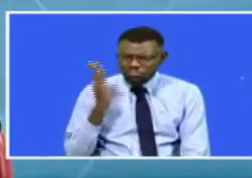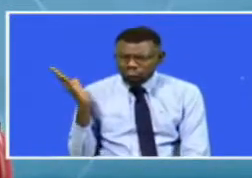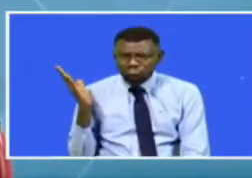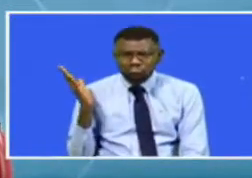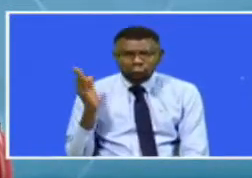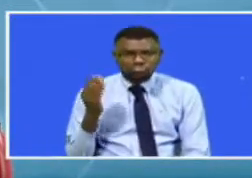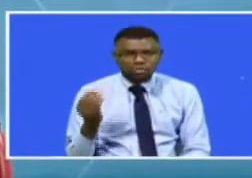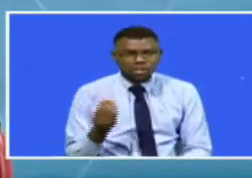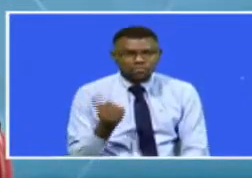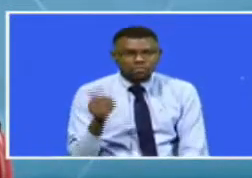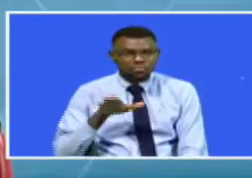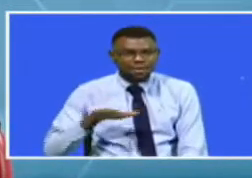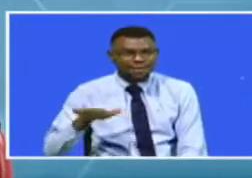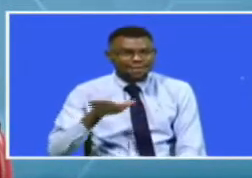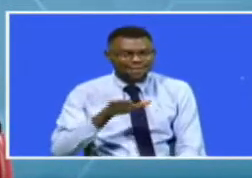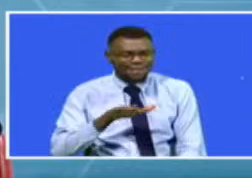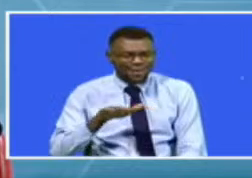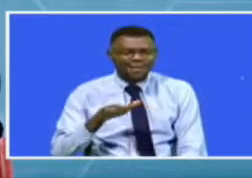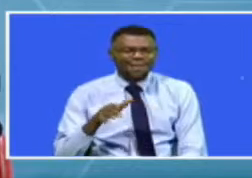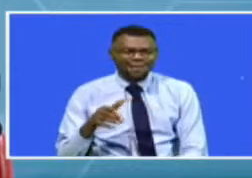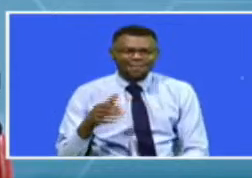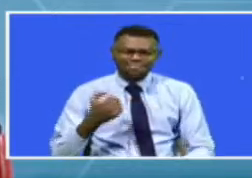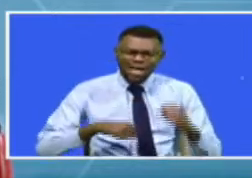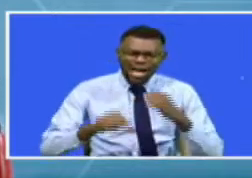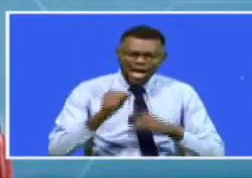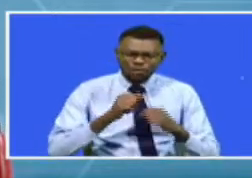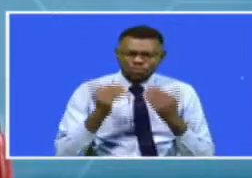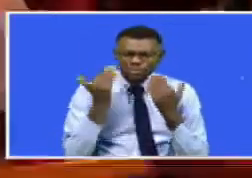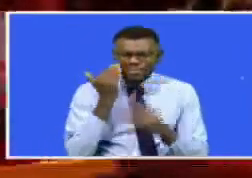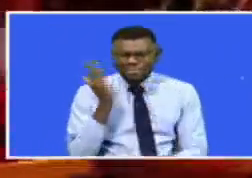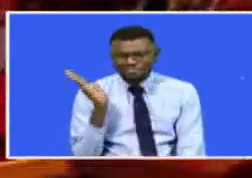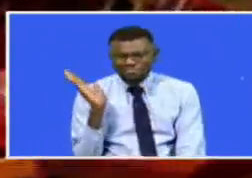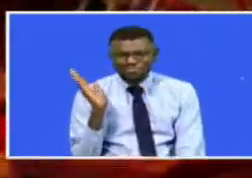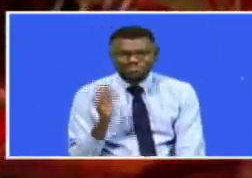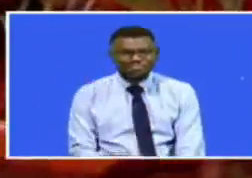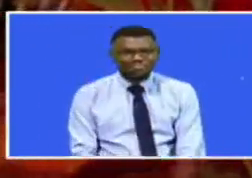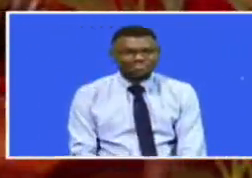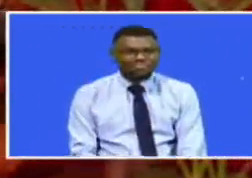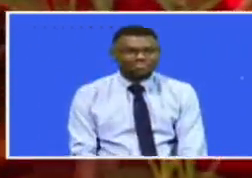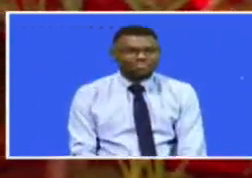few areas where action was in plenty. Take a look.